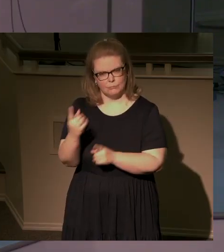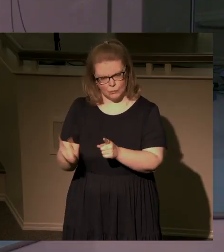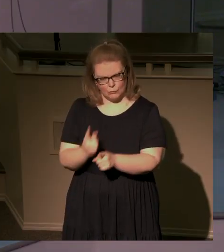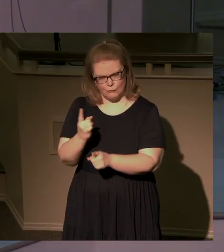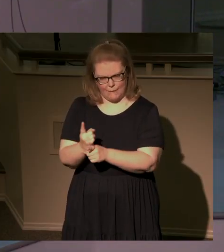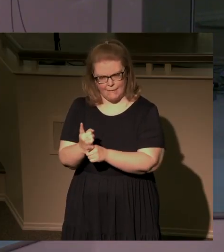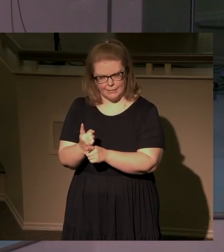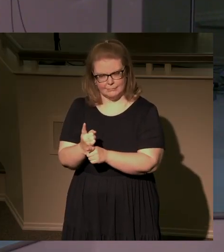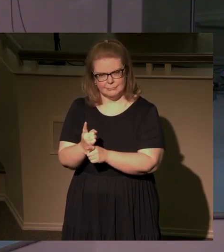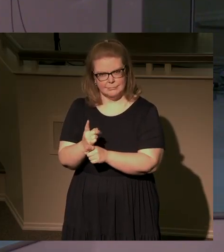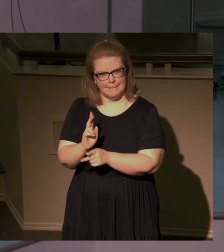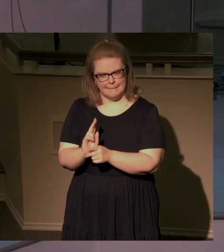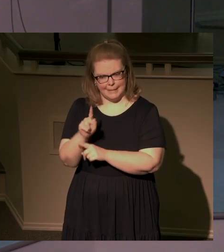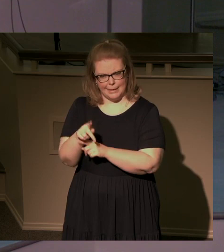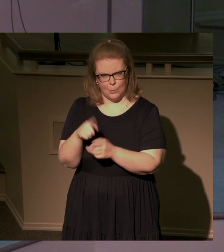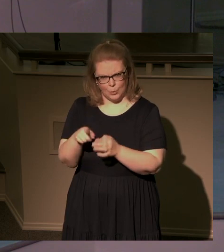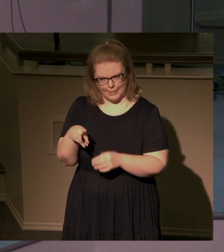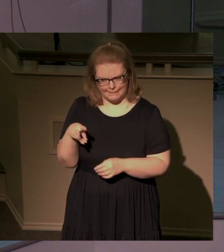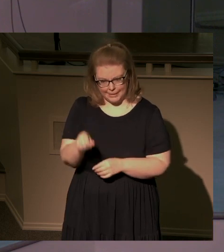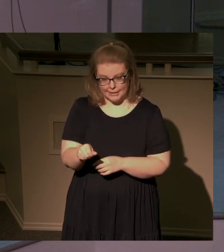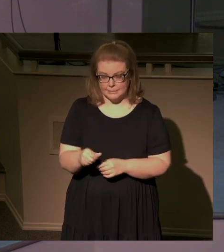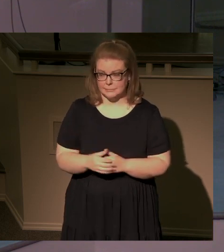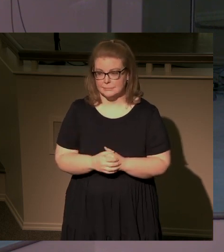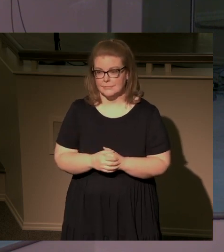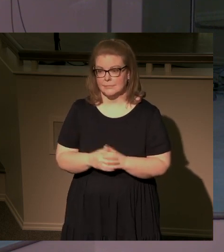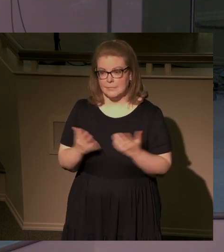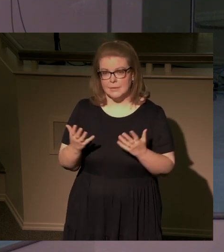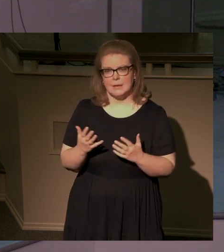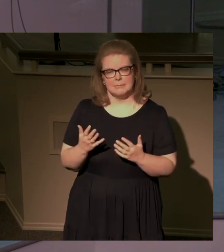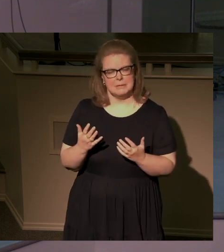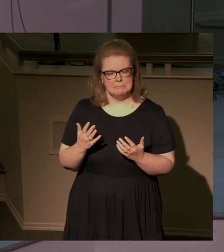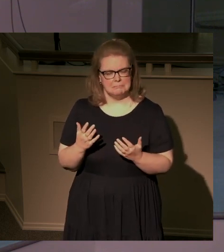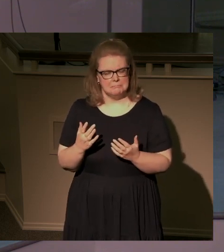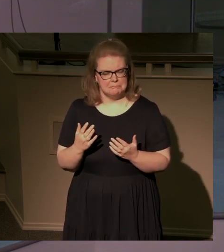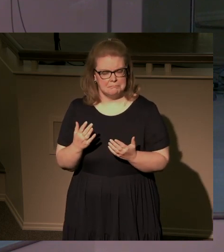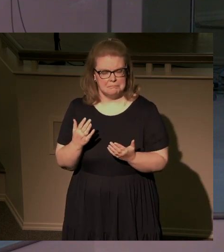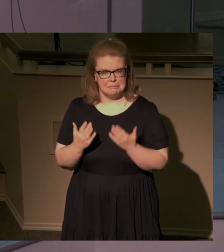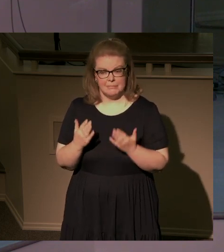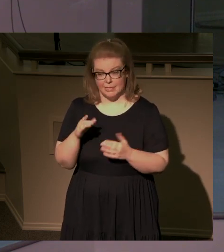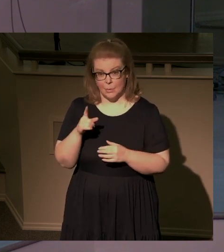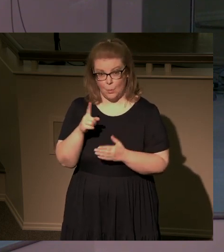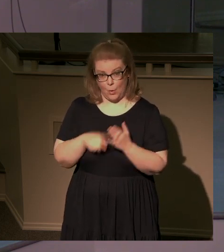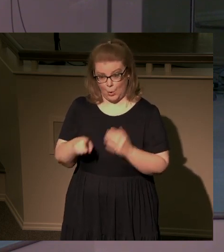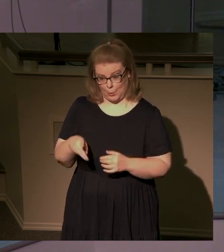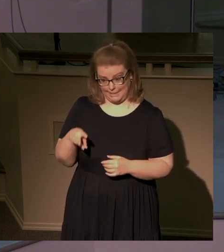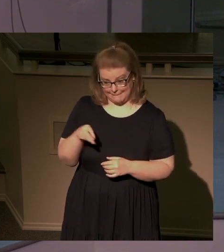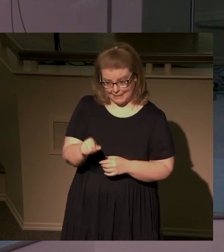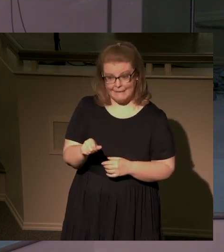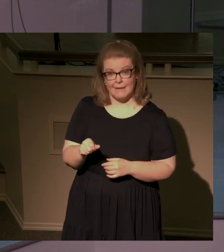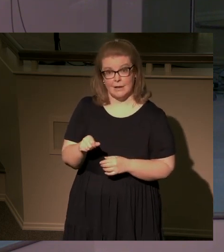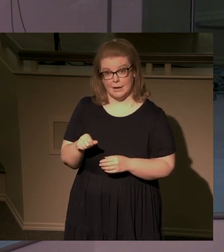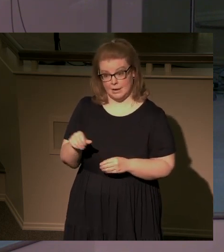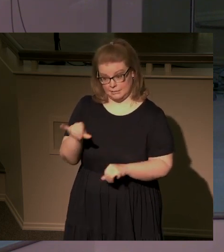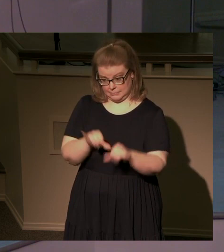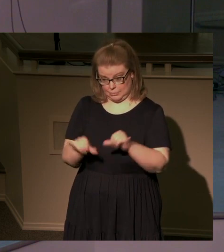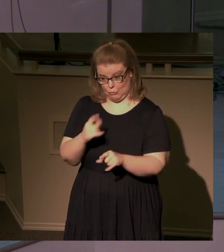right? I mean, maybe you get something different, but for the most part, I think you get the kind of plant that you planted every time.